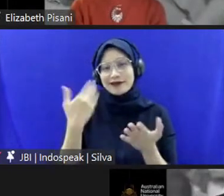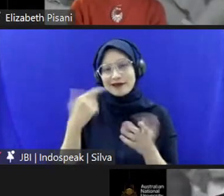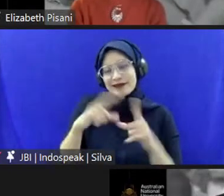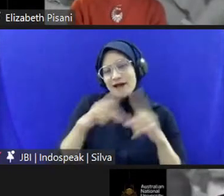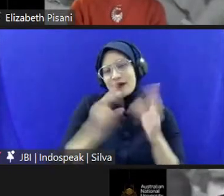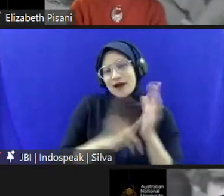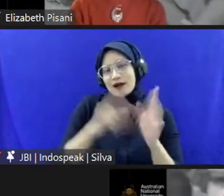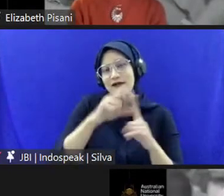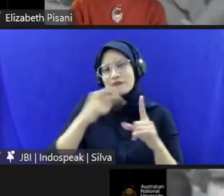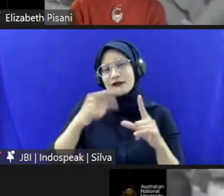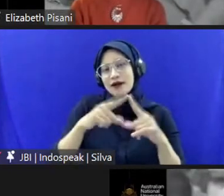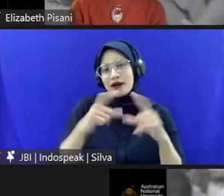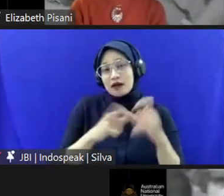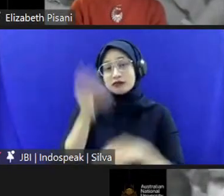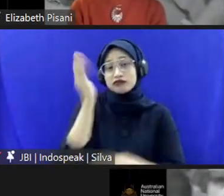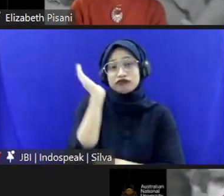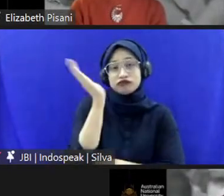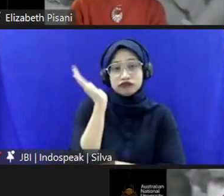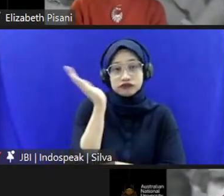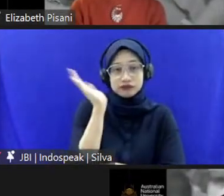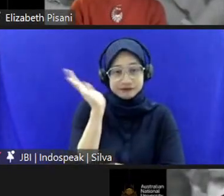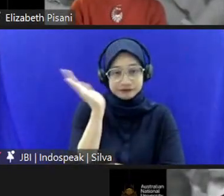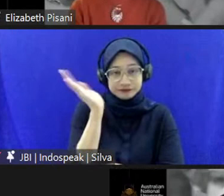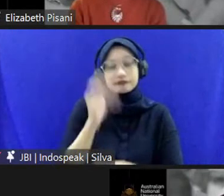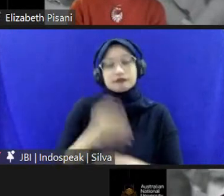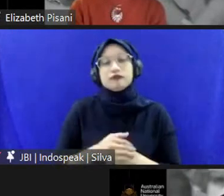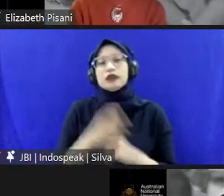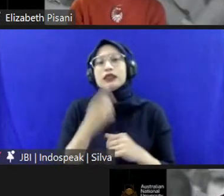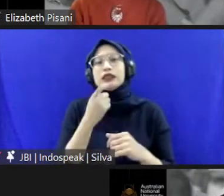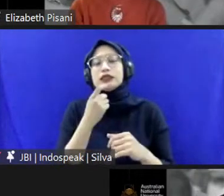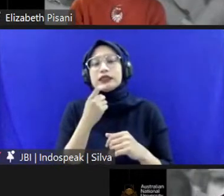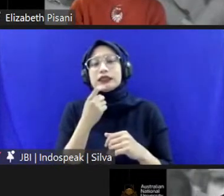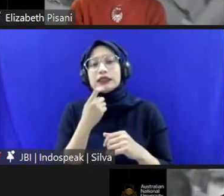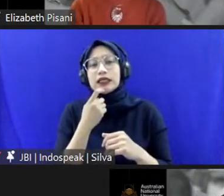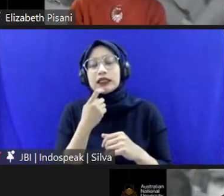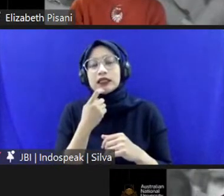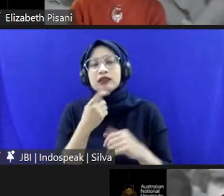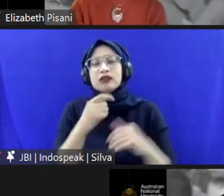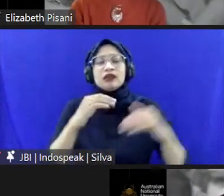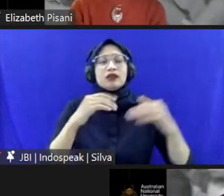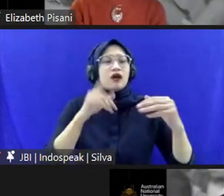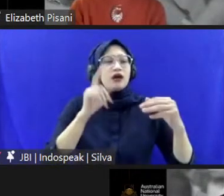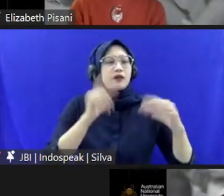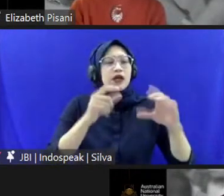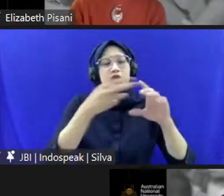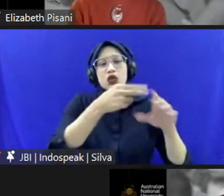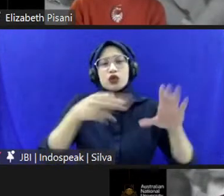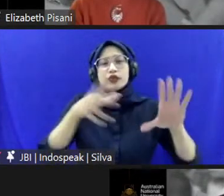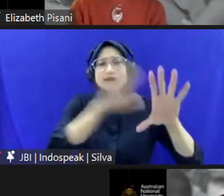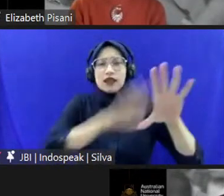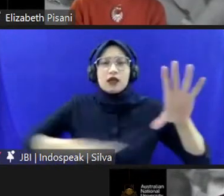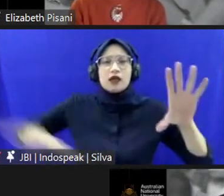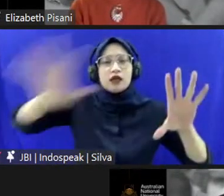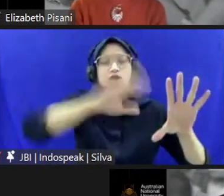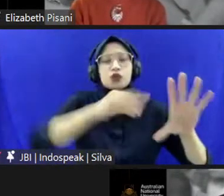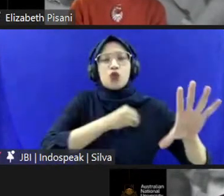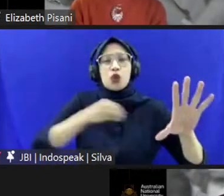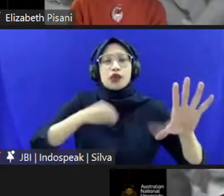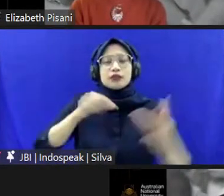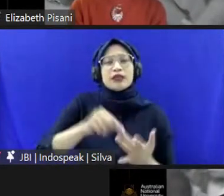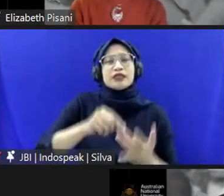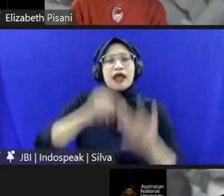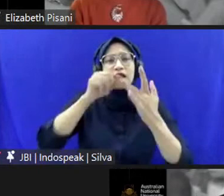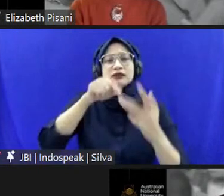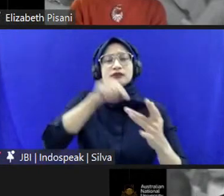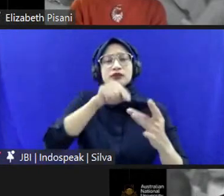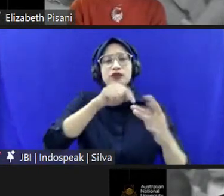Andreasta presented on the distribution, or the very uneven distribution of medical specialists and hospitals across